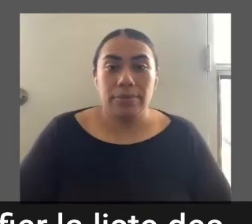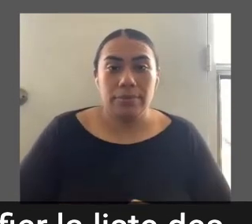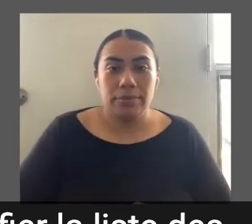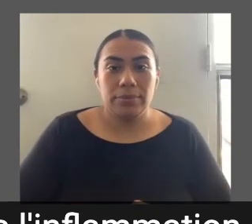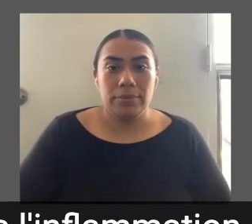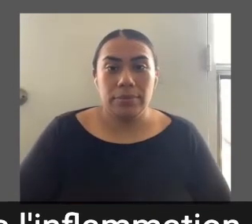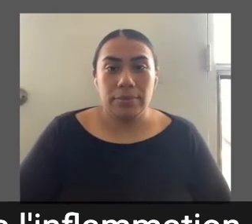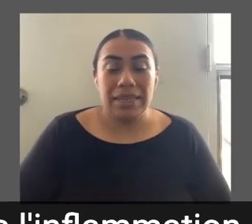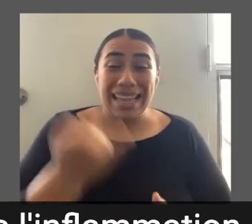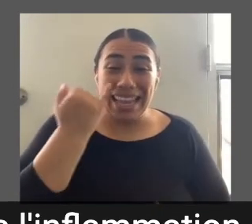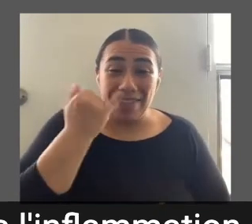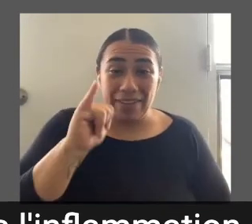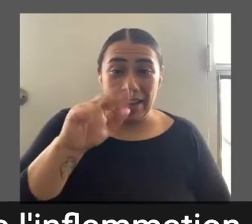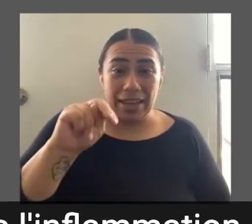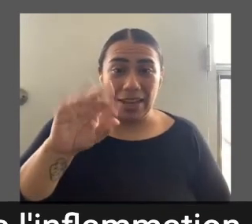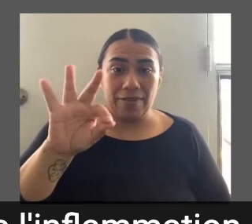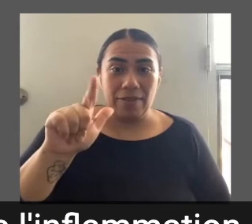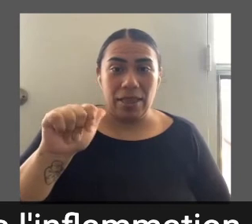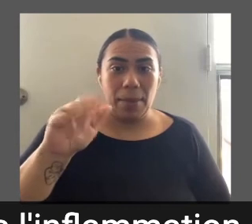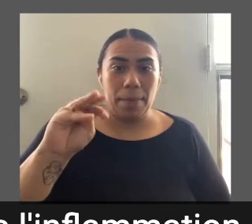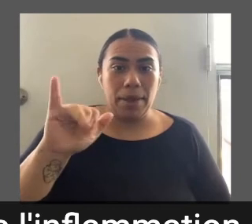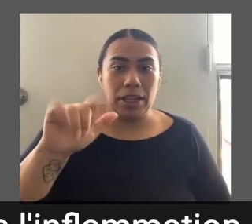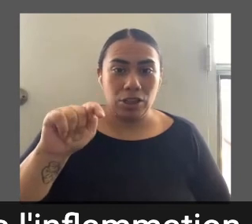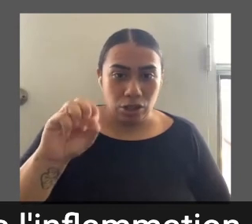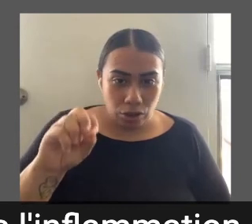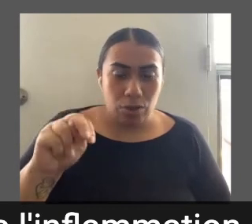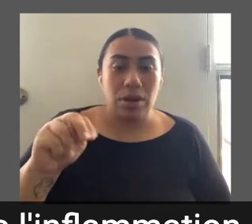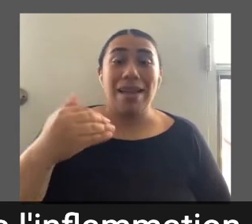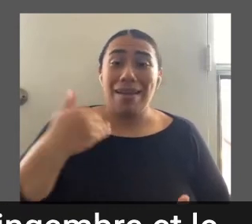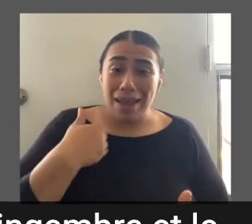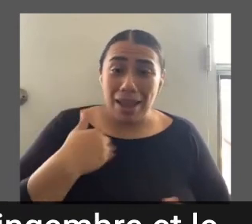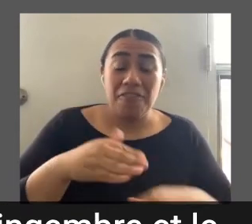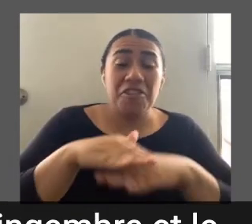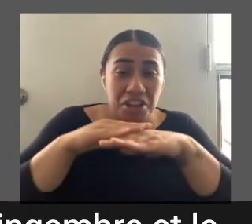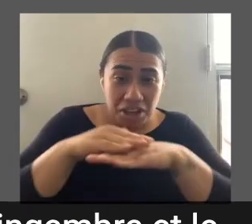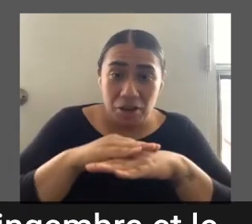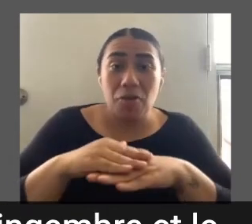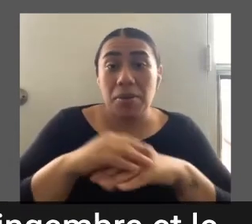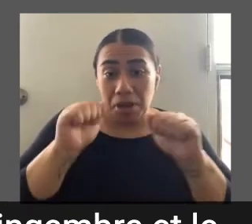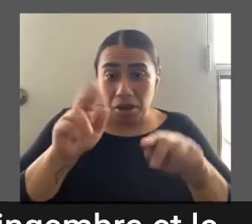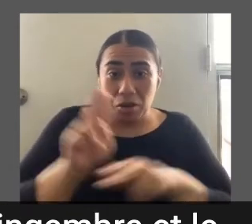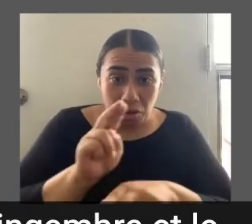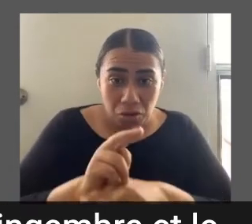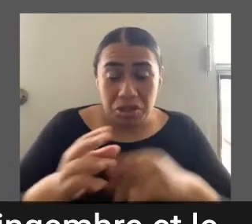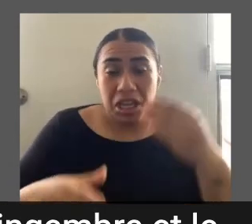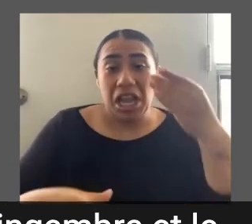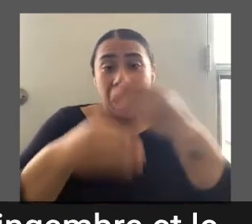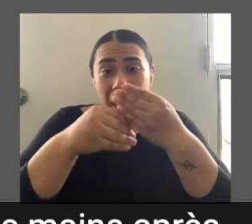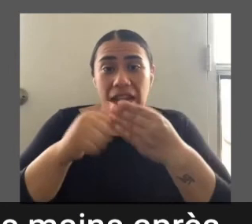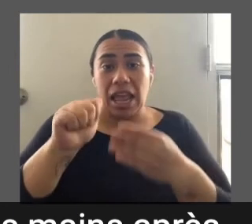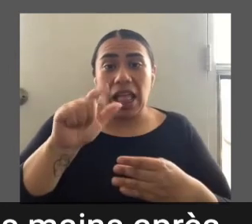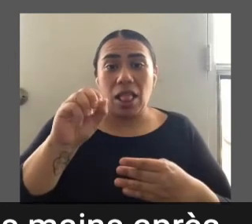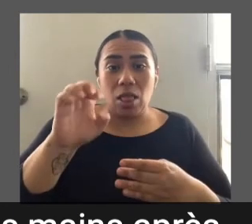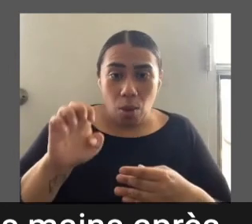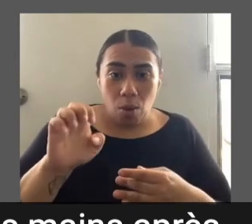purchasing. When looking for relief from inflammation, beneficial ingredients can include aloe vera, ginger, and turmeric.